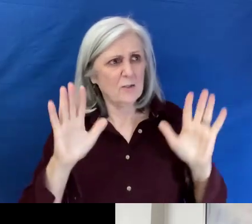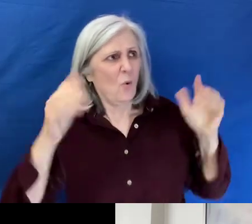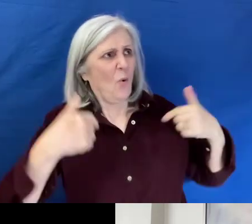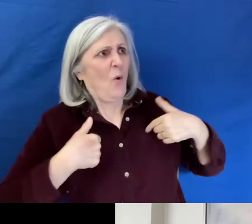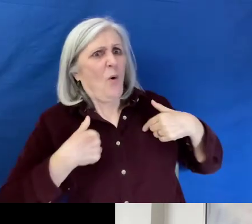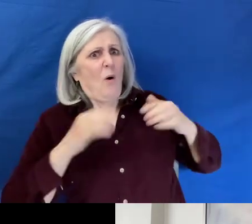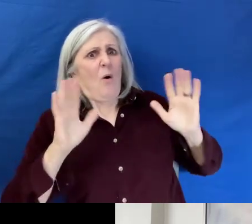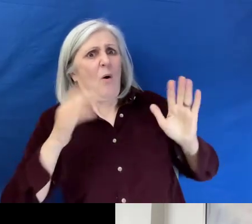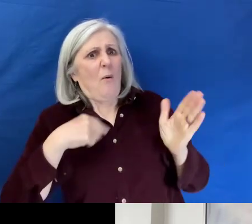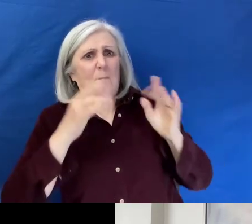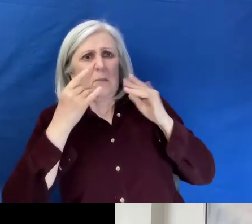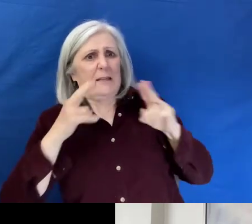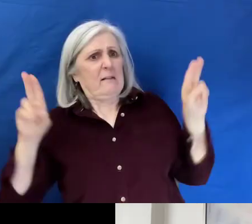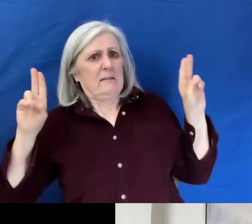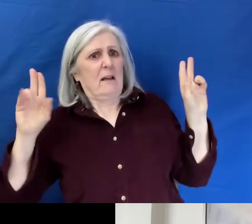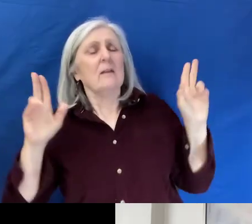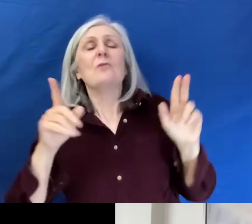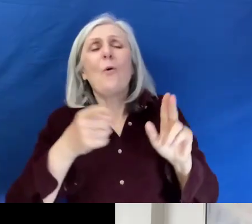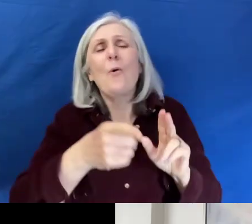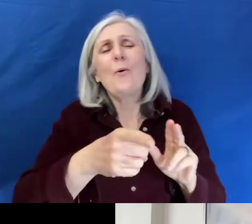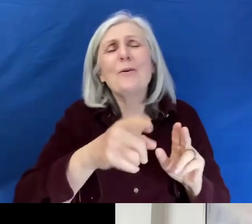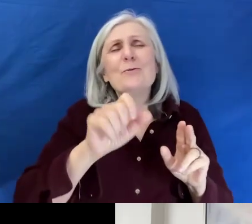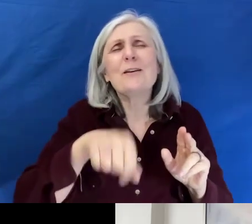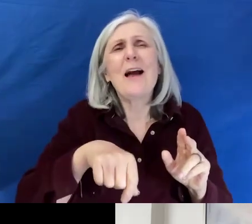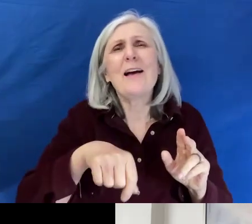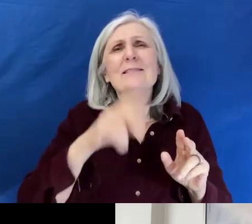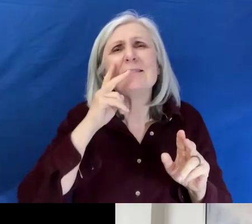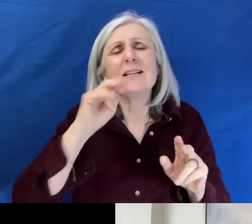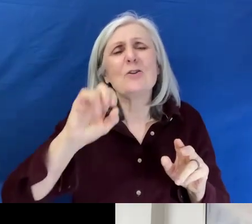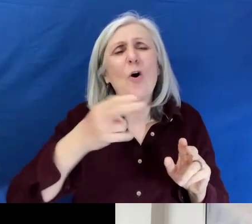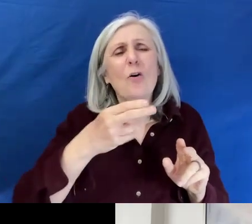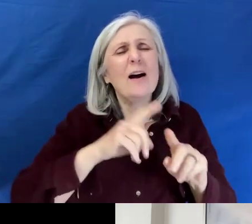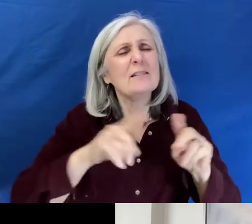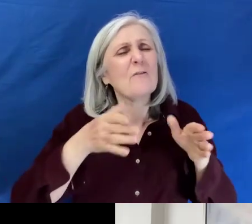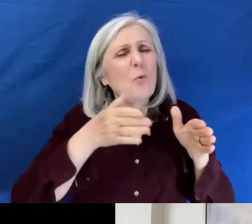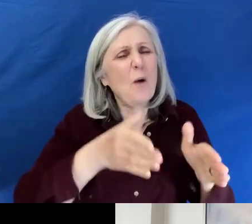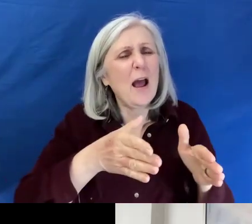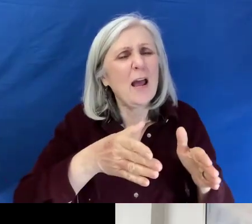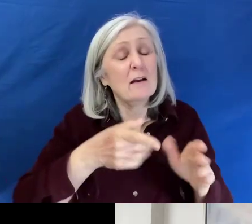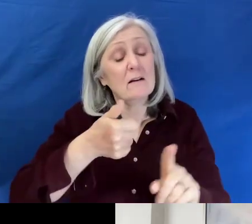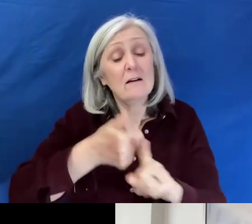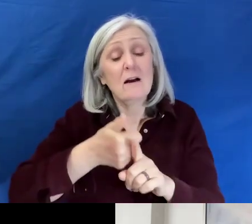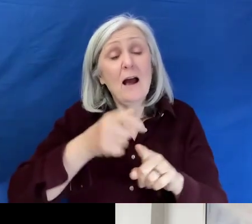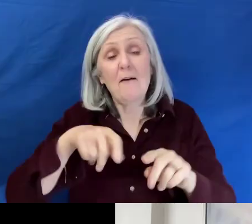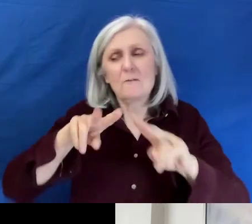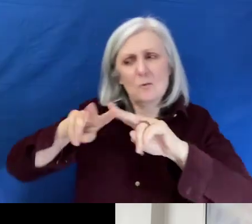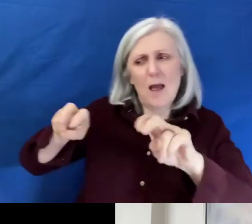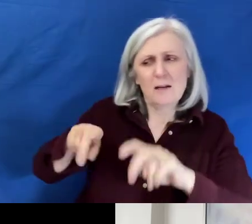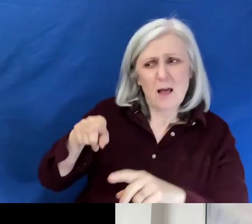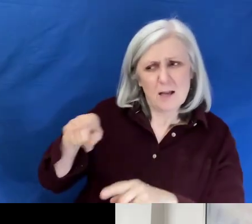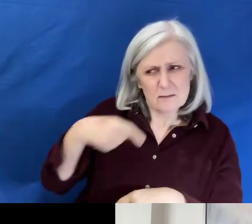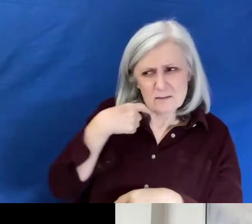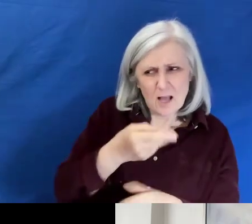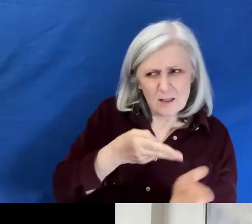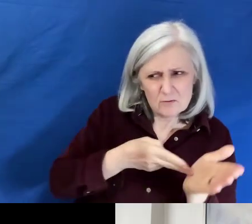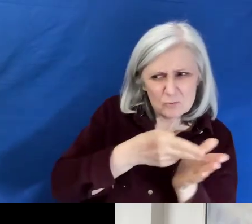see Nora in a different way where she really has to like analyze and try to recognize, is he telling the truth? Is he